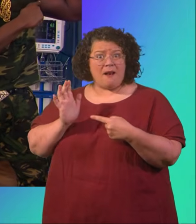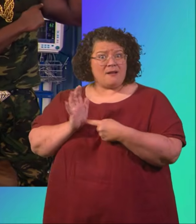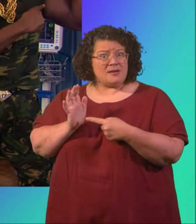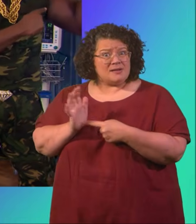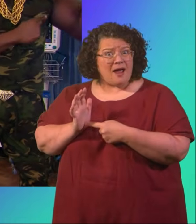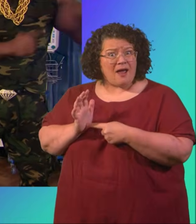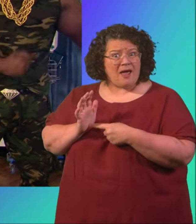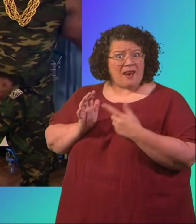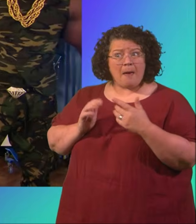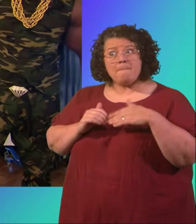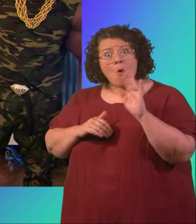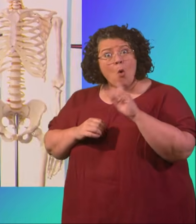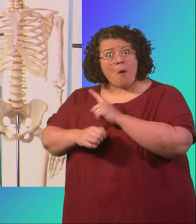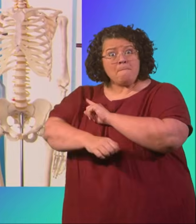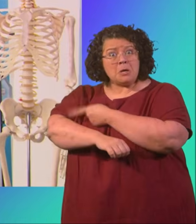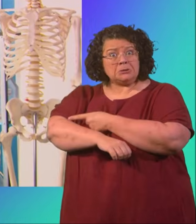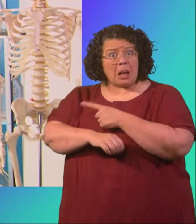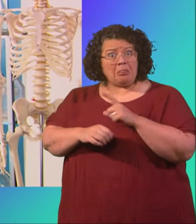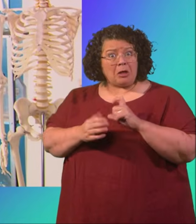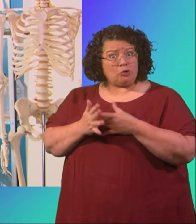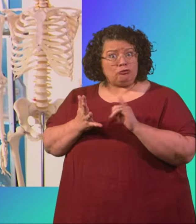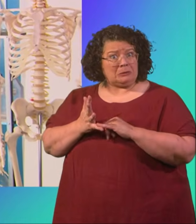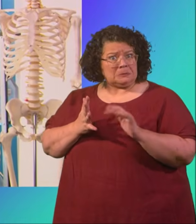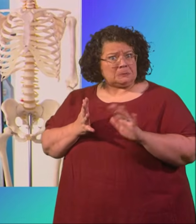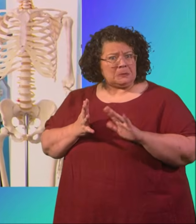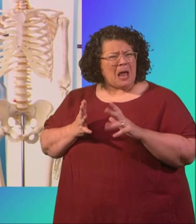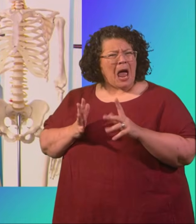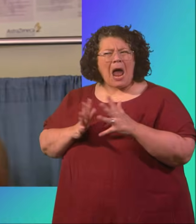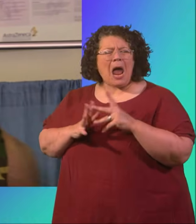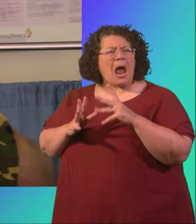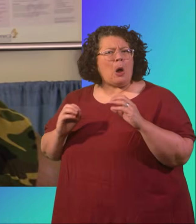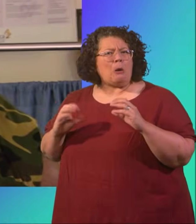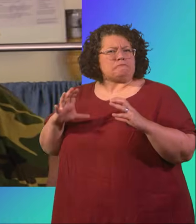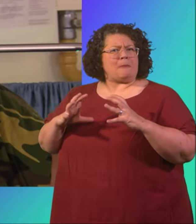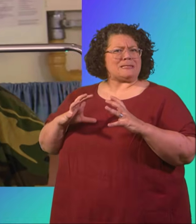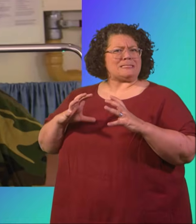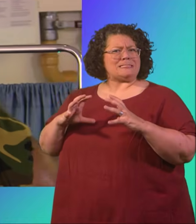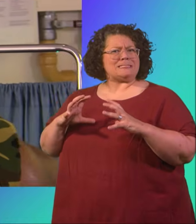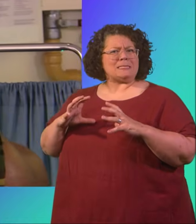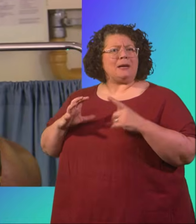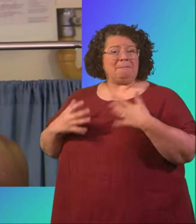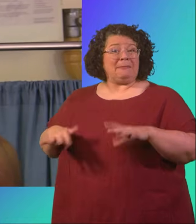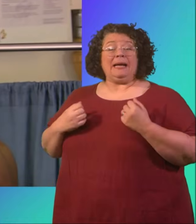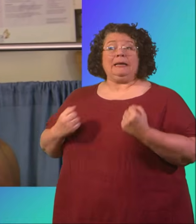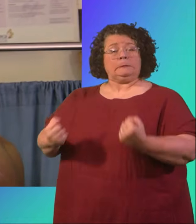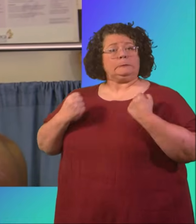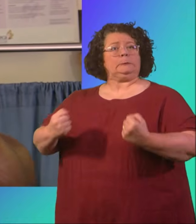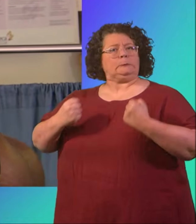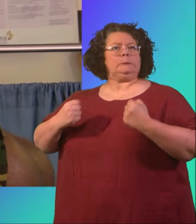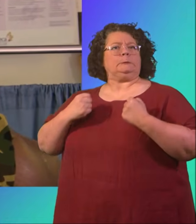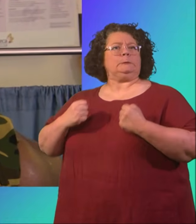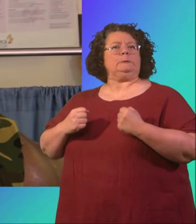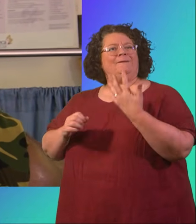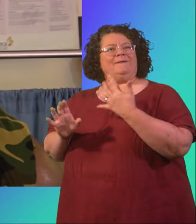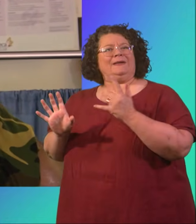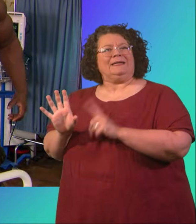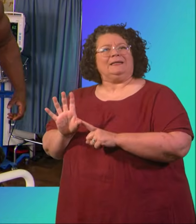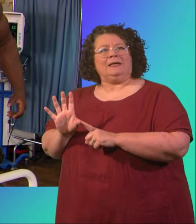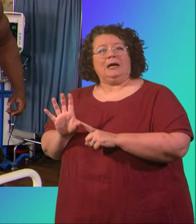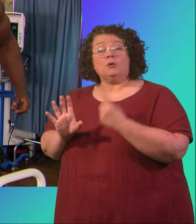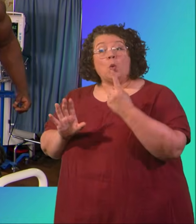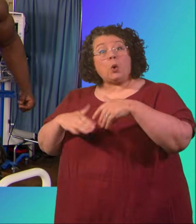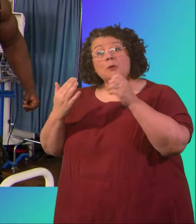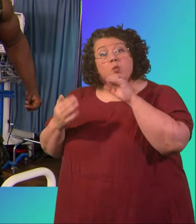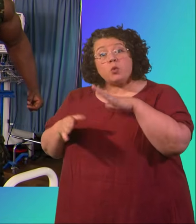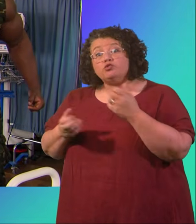So how did Tiny's muscles get so big? Tiny, how have your muscles got so big and strong? I've been training for 15 years. The only day I don't train is Christmas Day